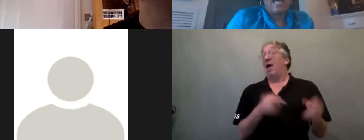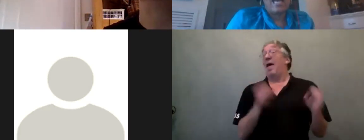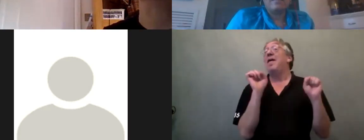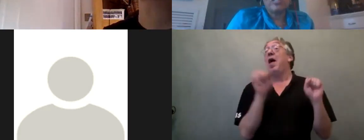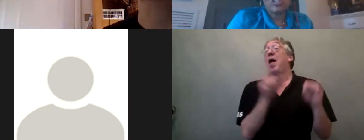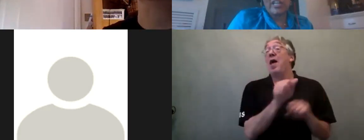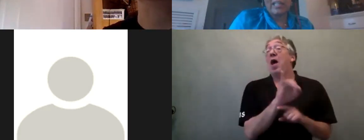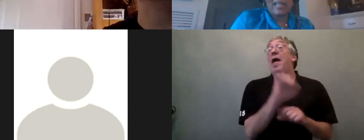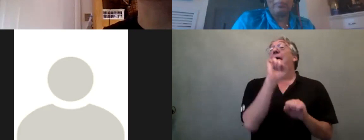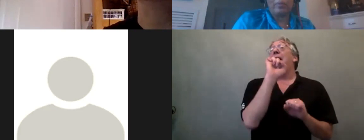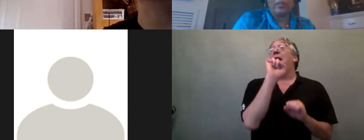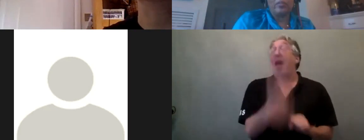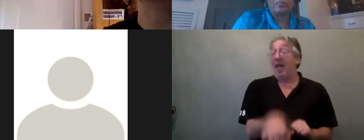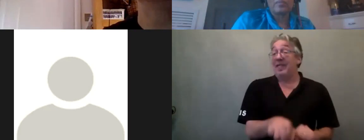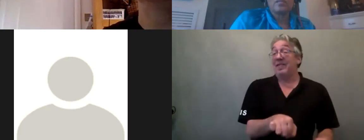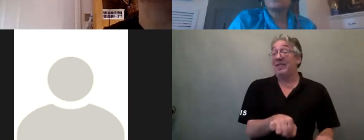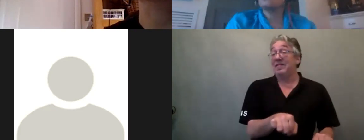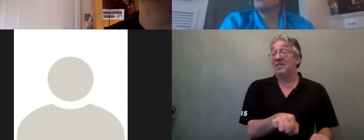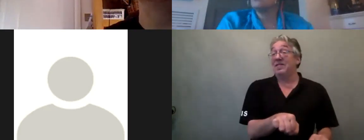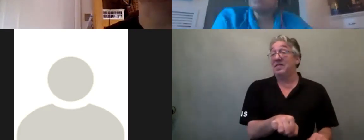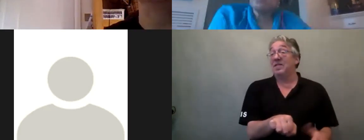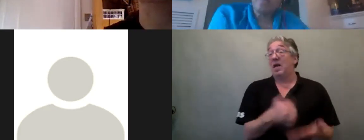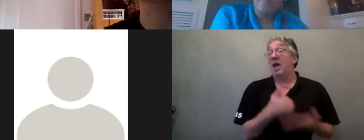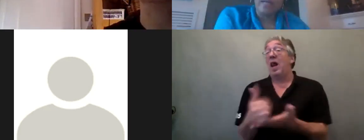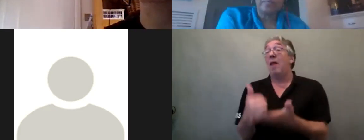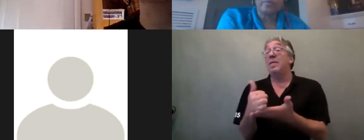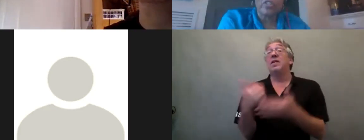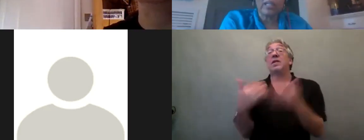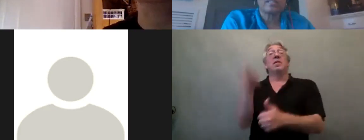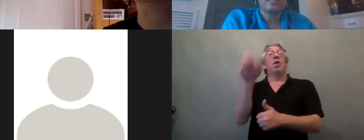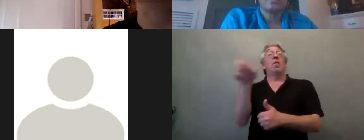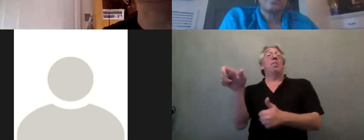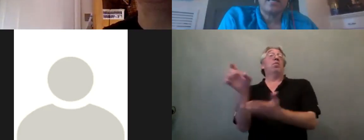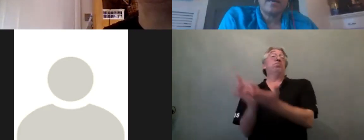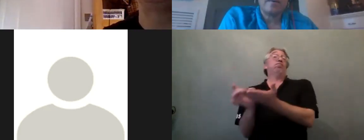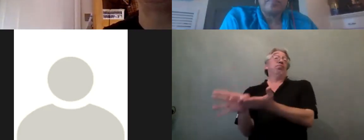disabilities. And let me just share an example with you. So I worked on a bank project